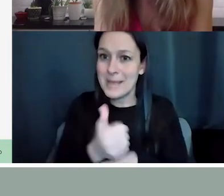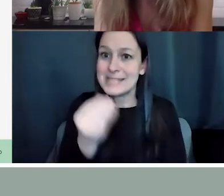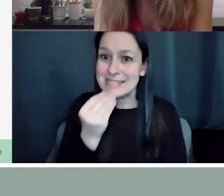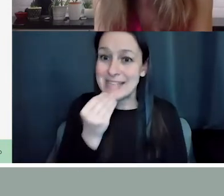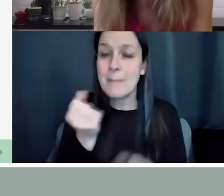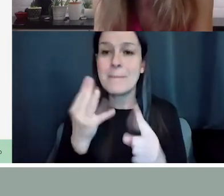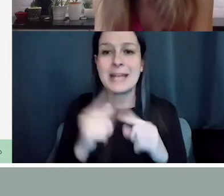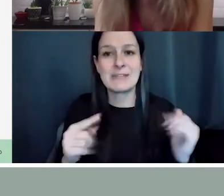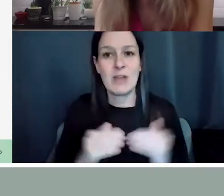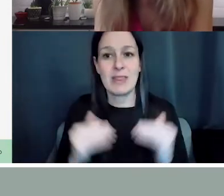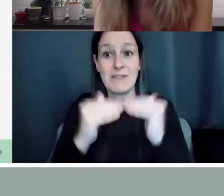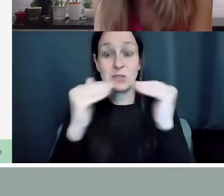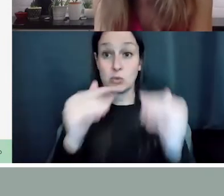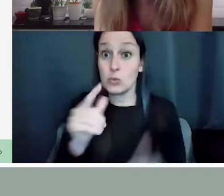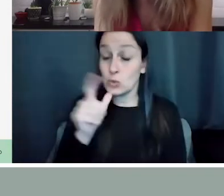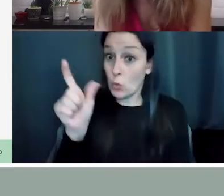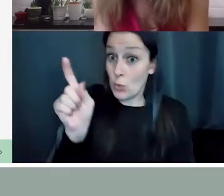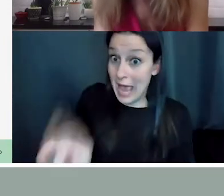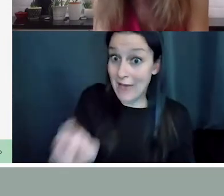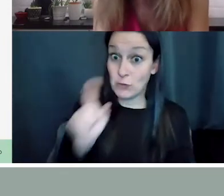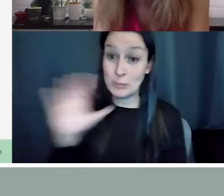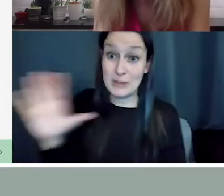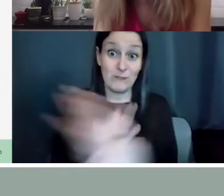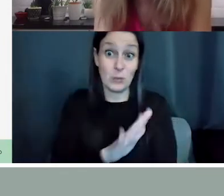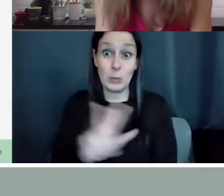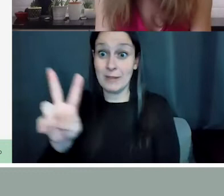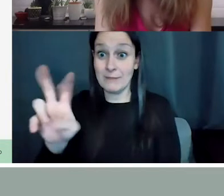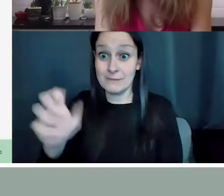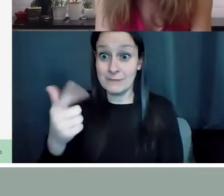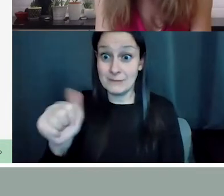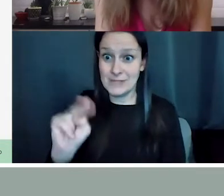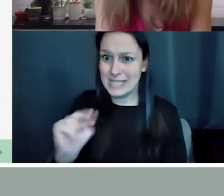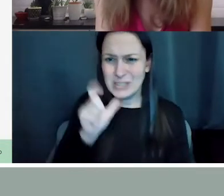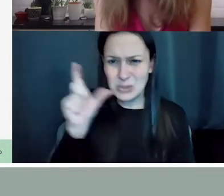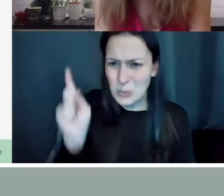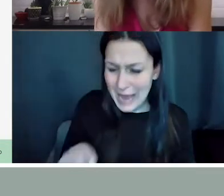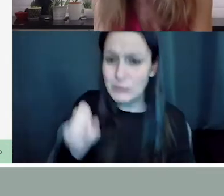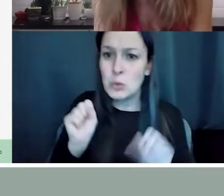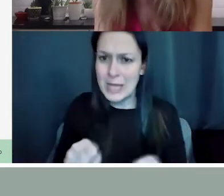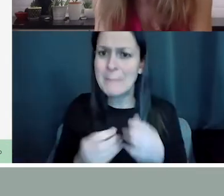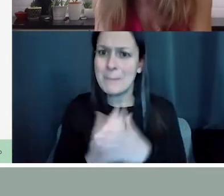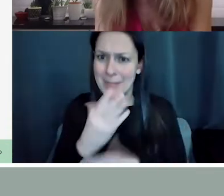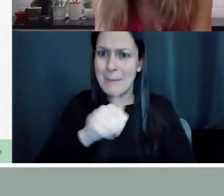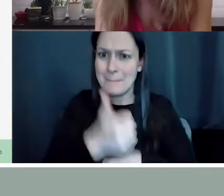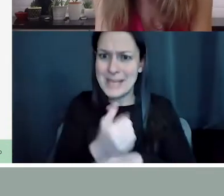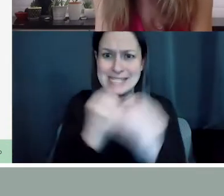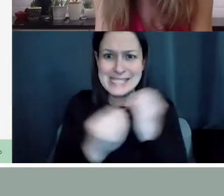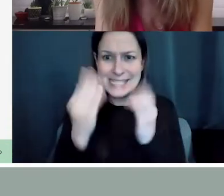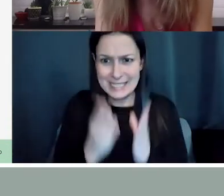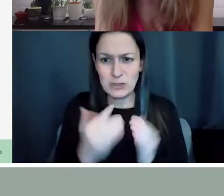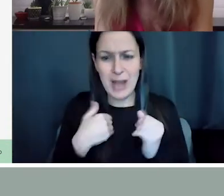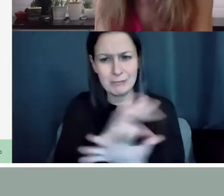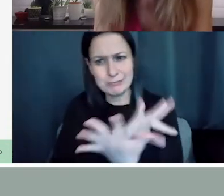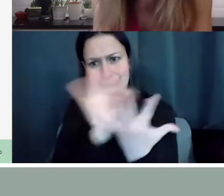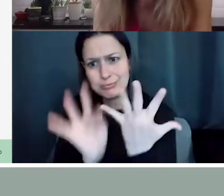many levels. You don't have to necessarily be vegan to be a plant-based eater. There are many options for